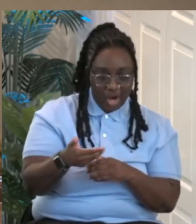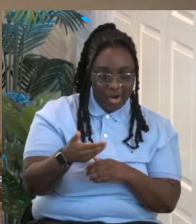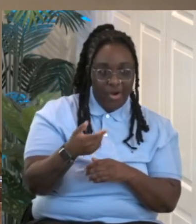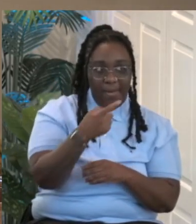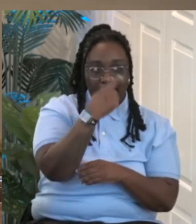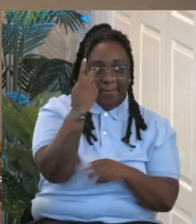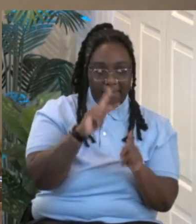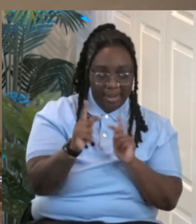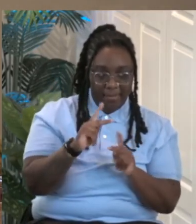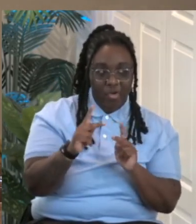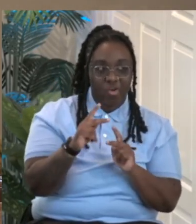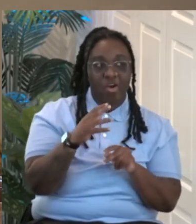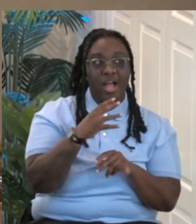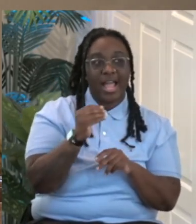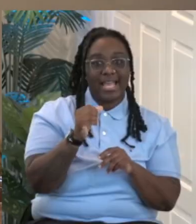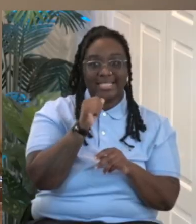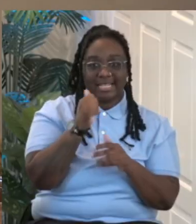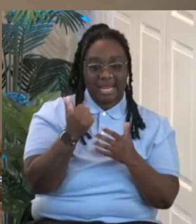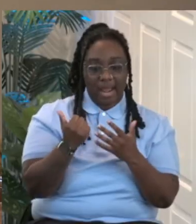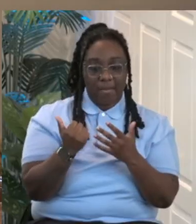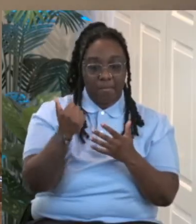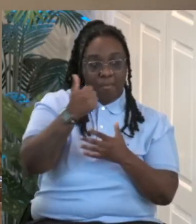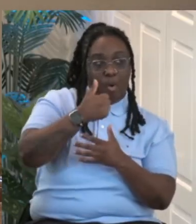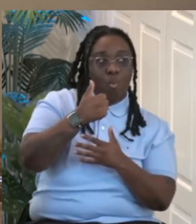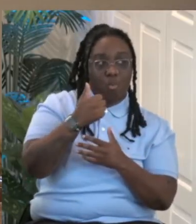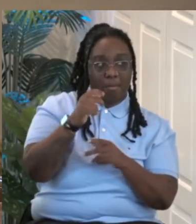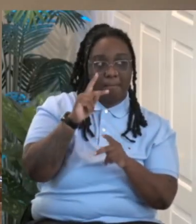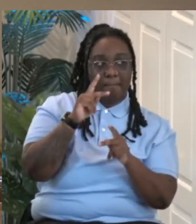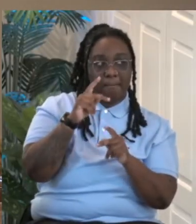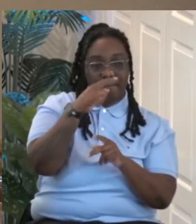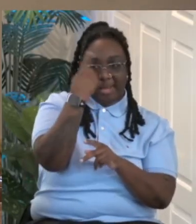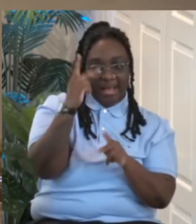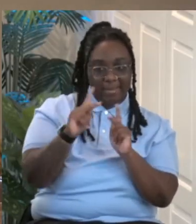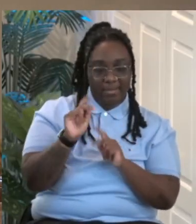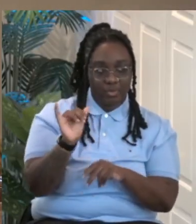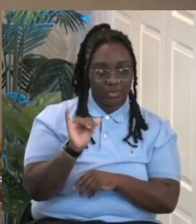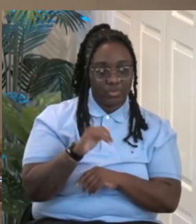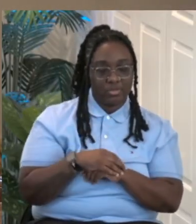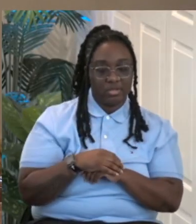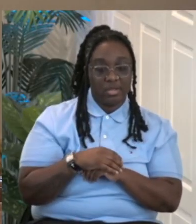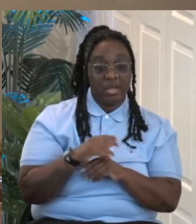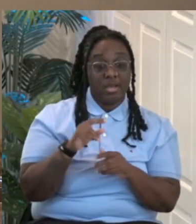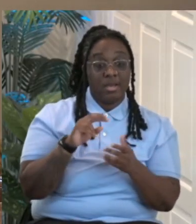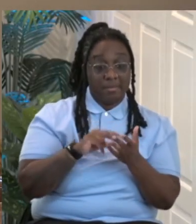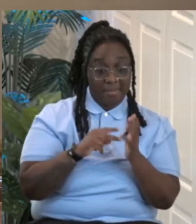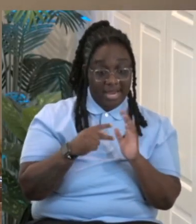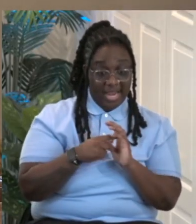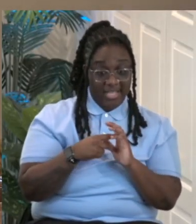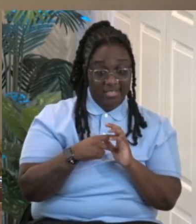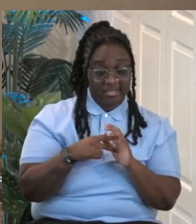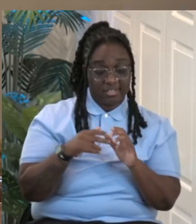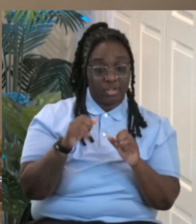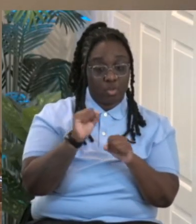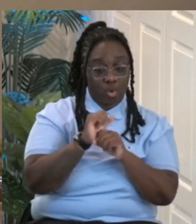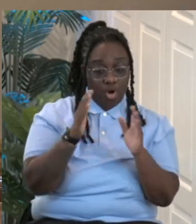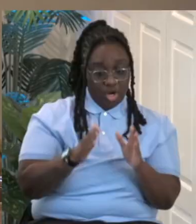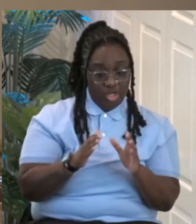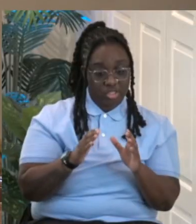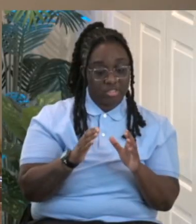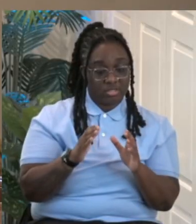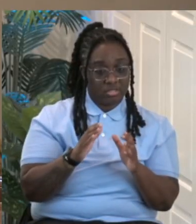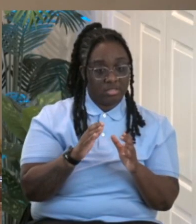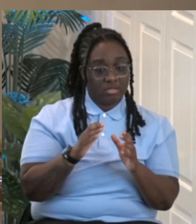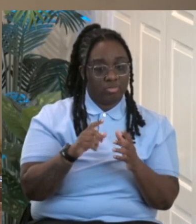So all the black folks there left, and they had their picket signs and they went on strike. Well, the seminary